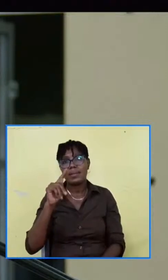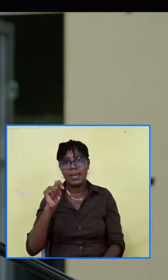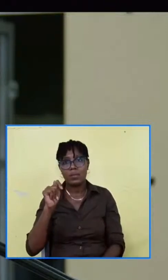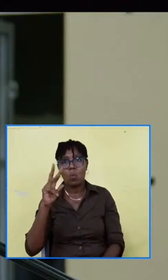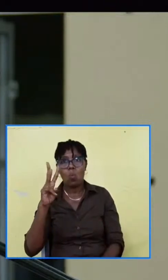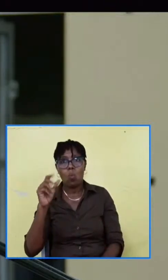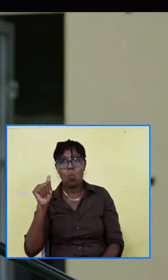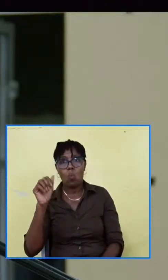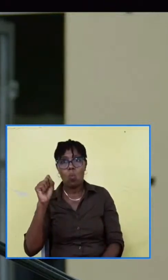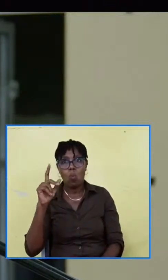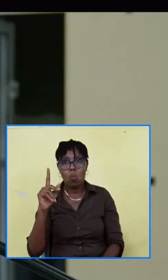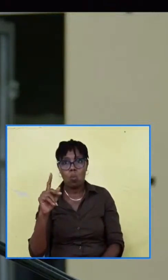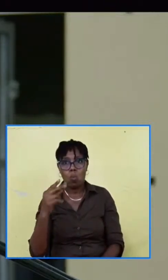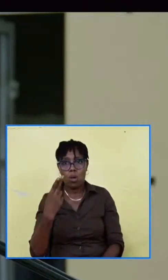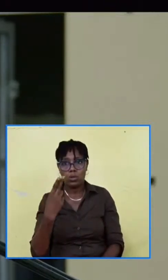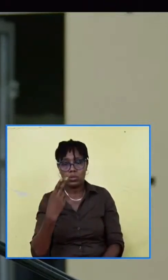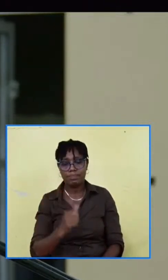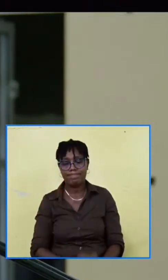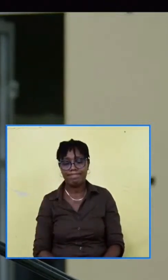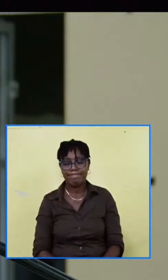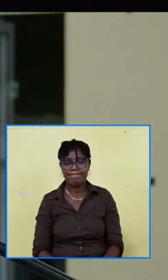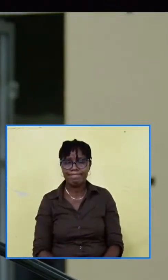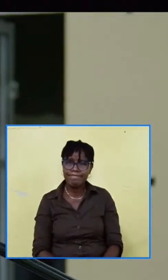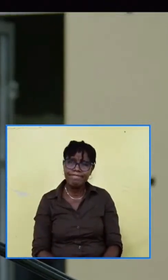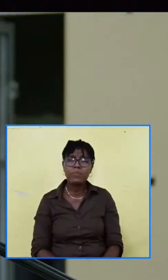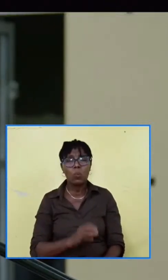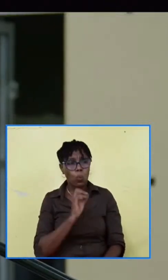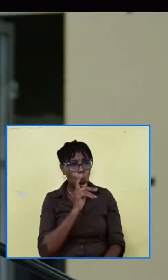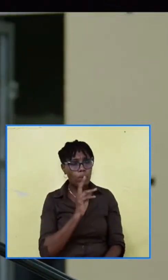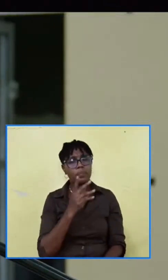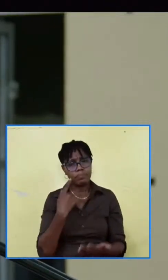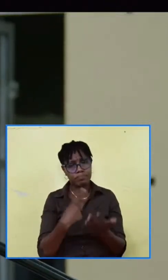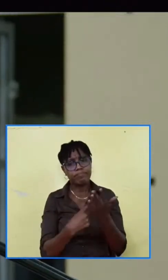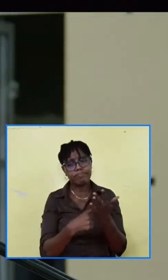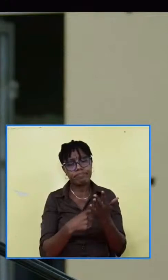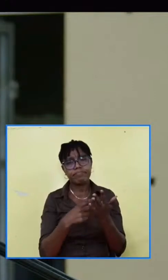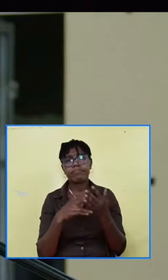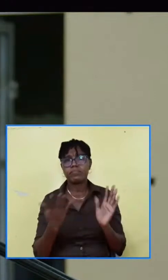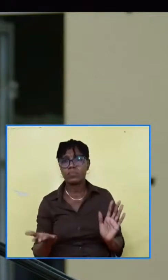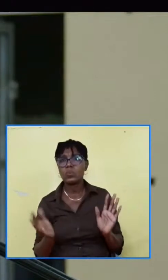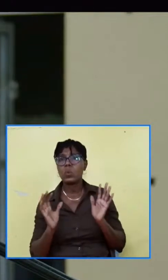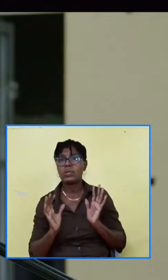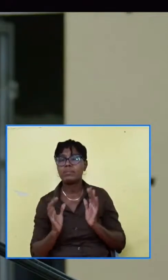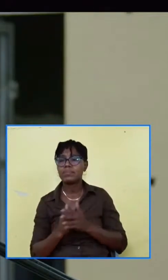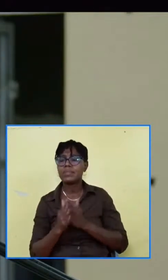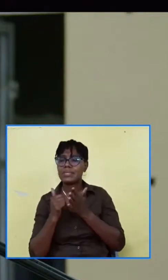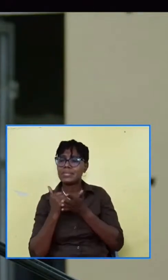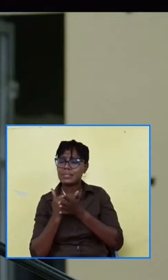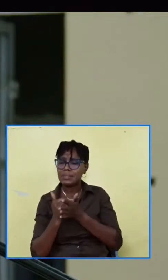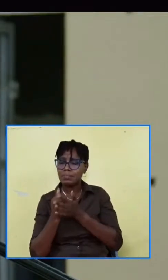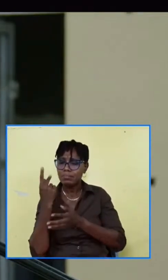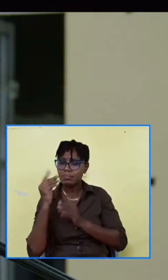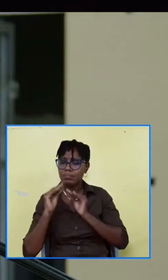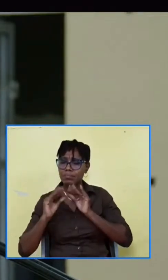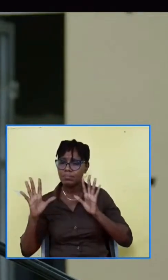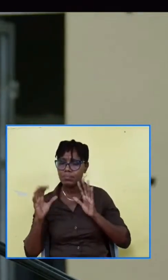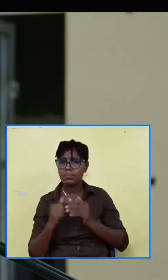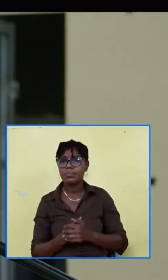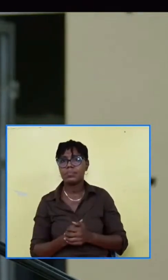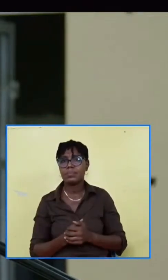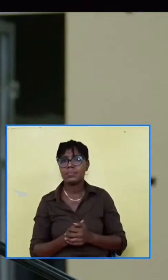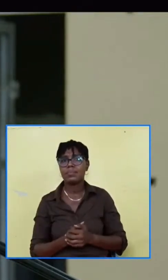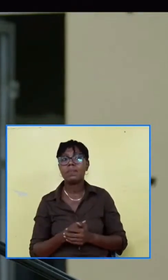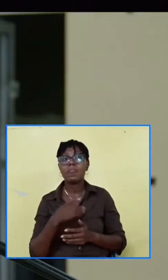have a problem with how. Let's talk about that. Just to give perspective, the magnitude of a difference